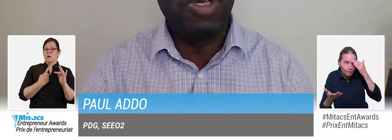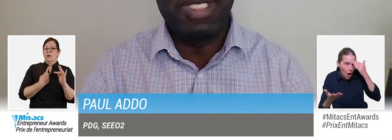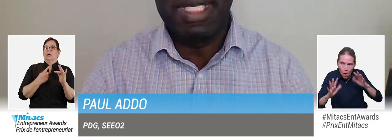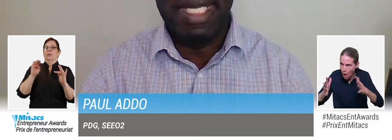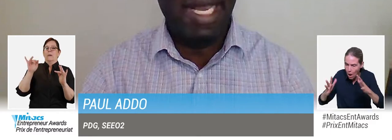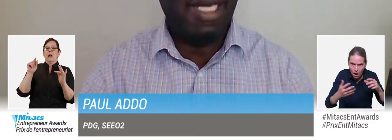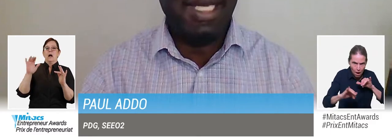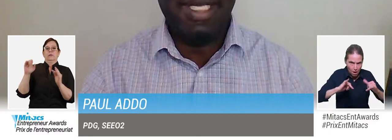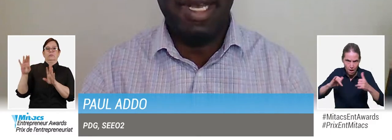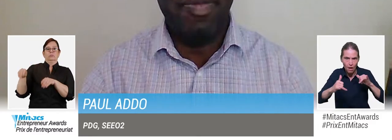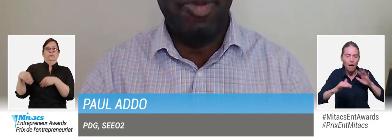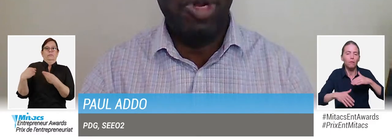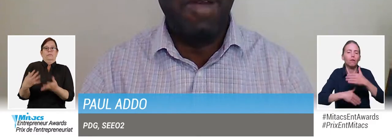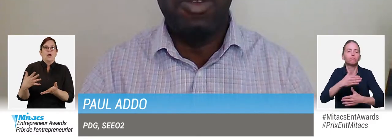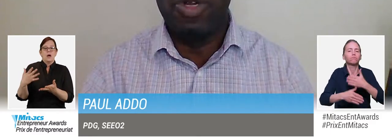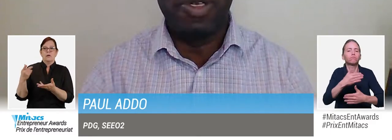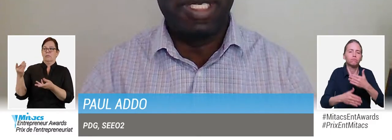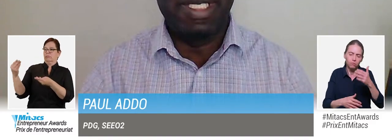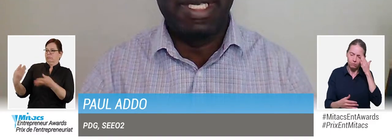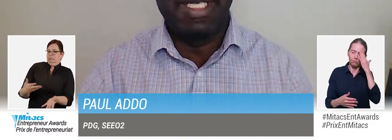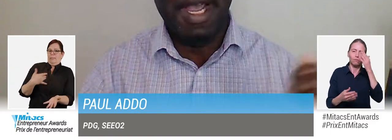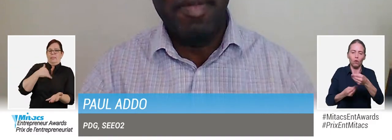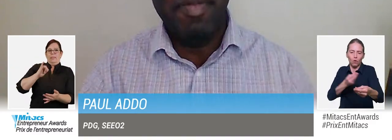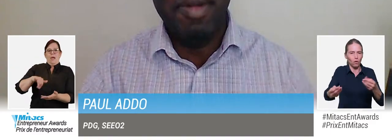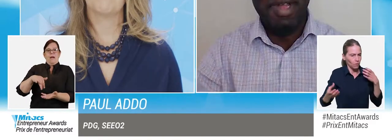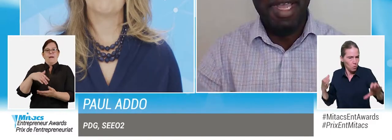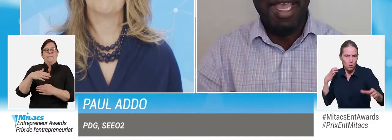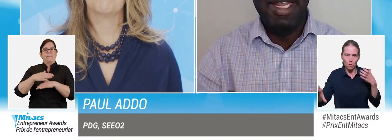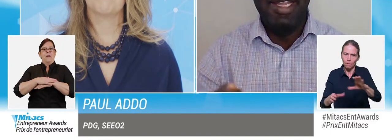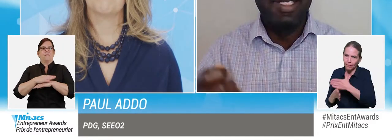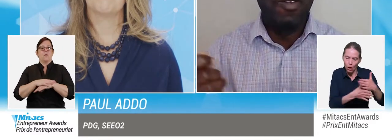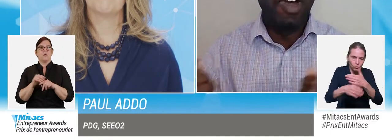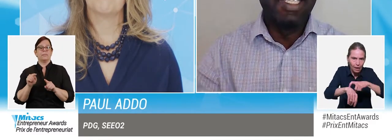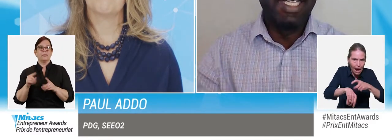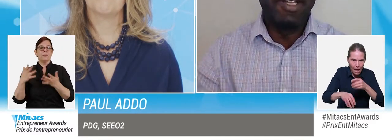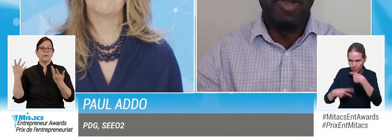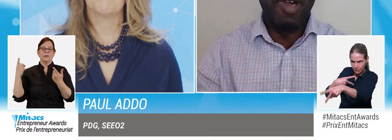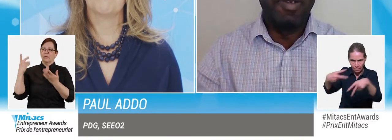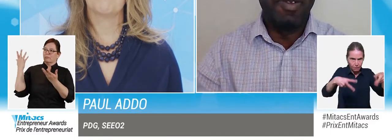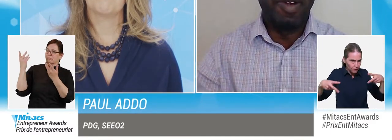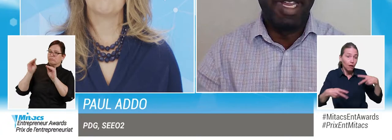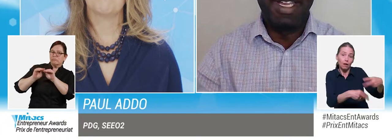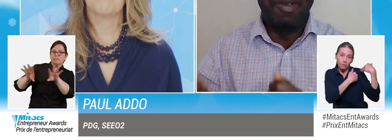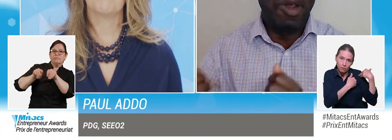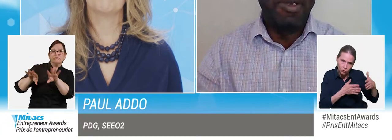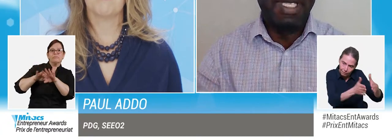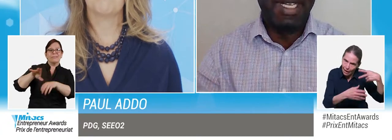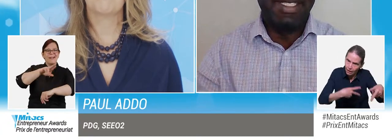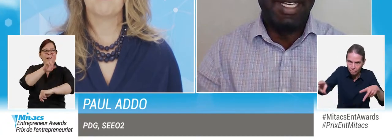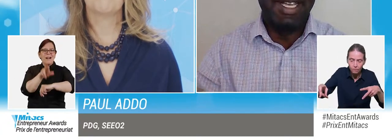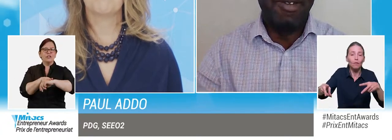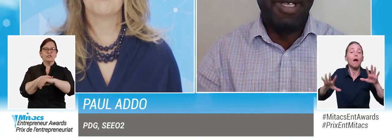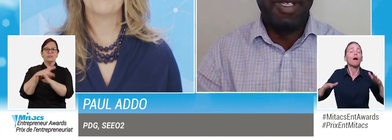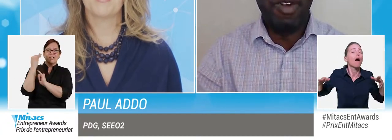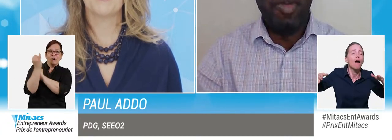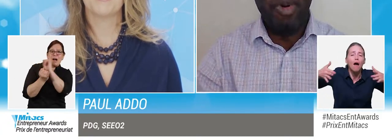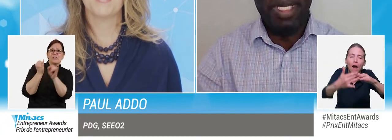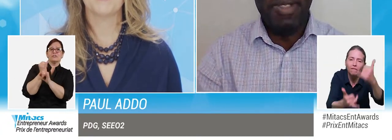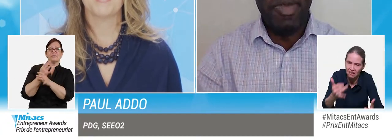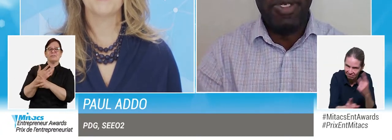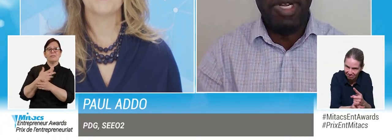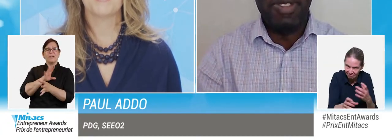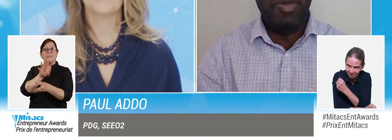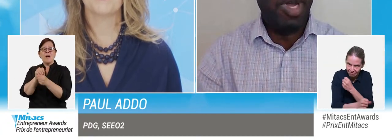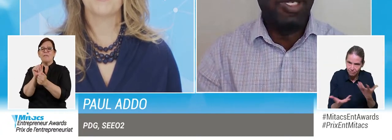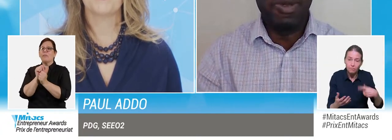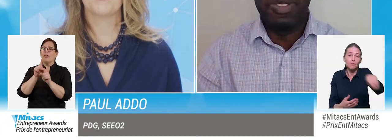managing your resources. And as a startup, you only have two resources, time and the little funds that you have, right, when you start, right? So it's very